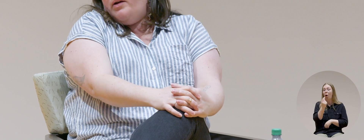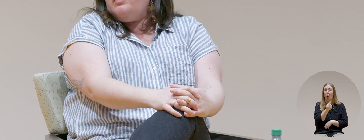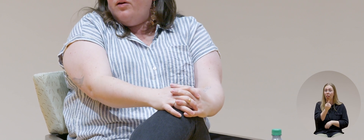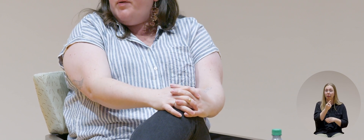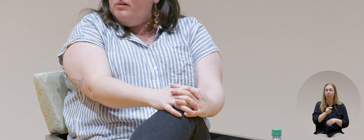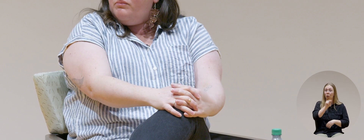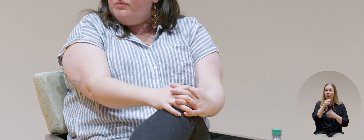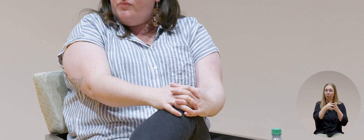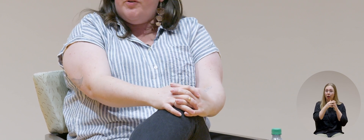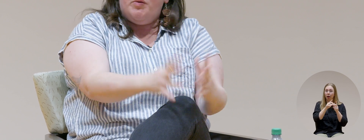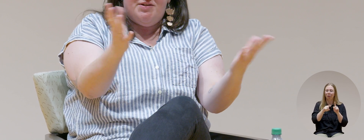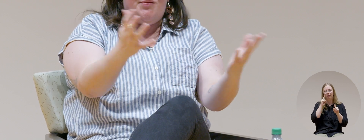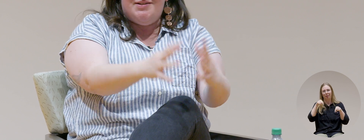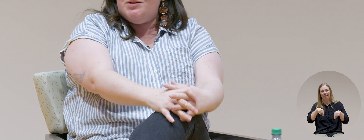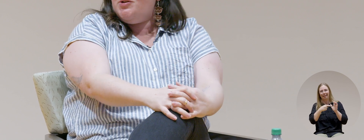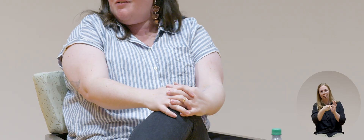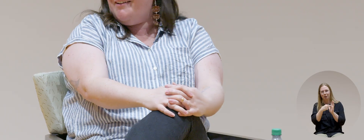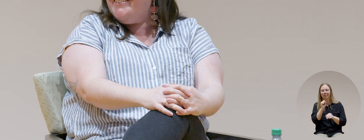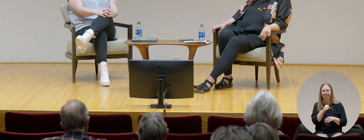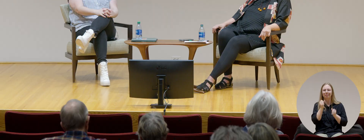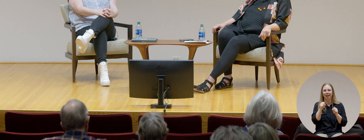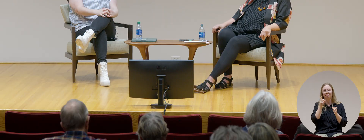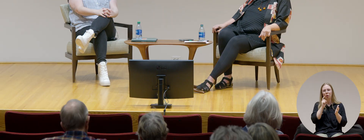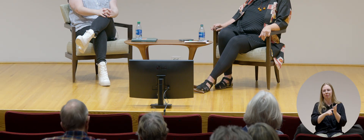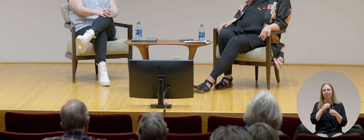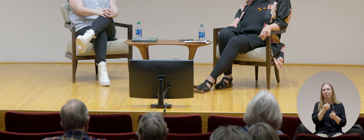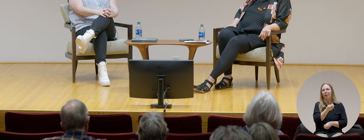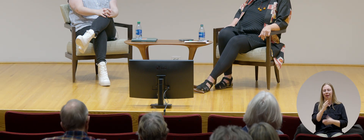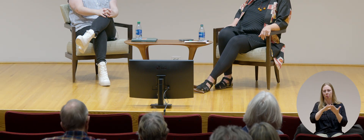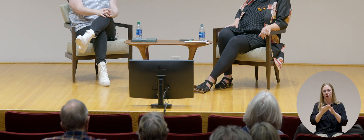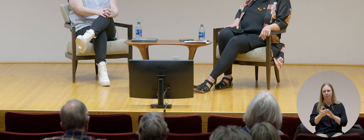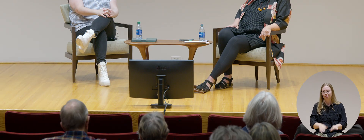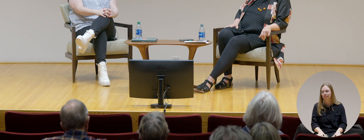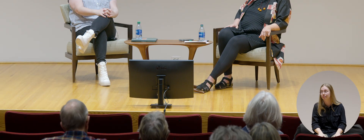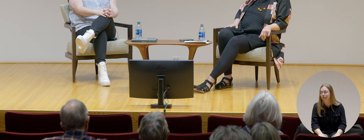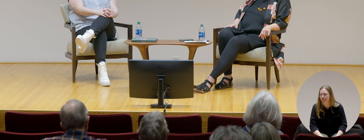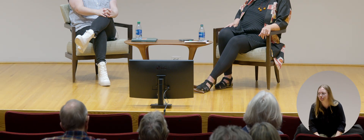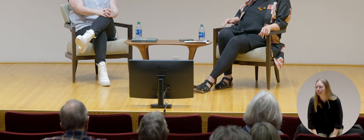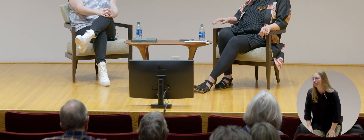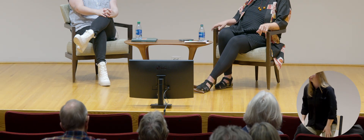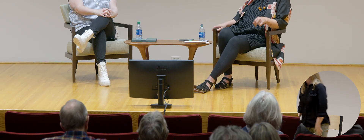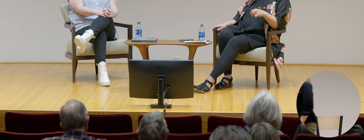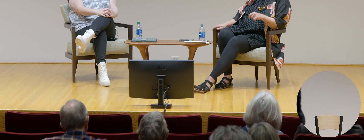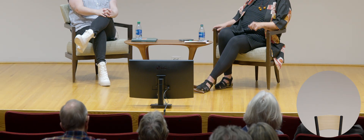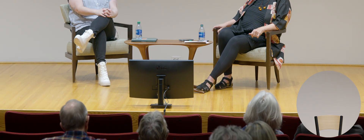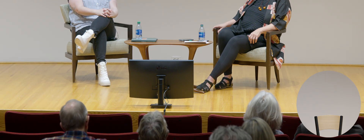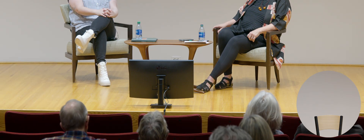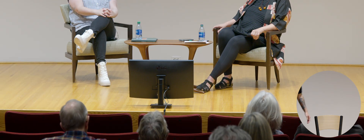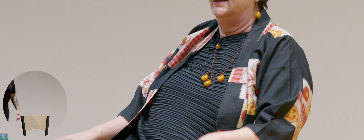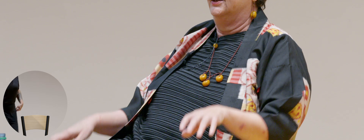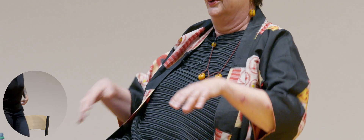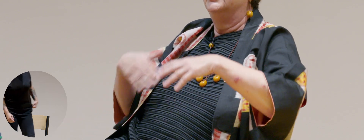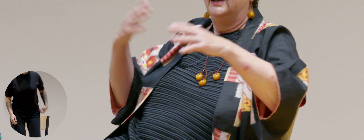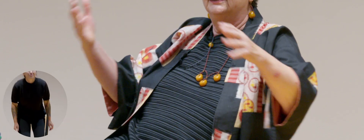North America, but for the purposes of this exhibition, yeah, North America. I was lucky enough to see the Hopi snake dance in the